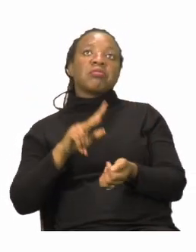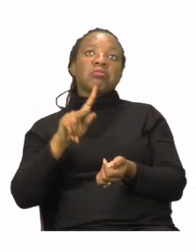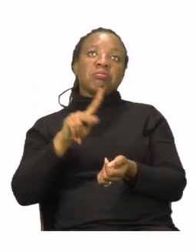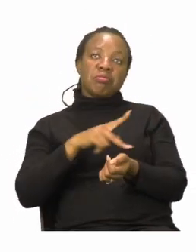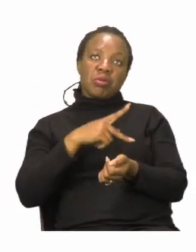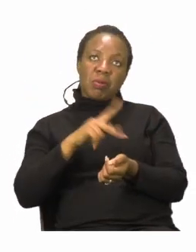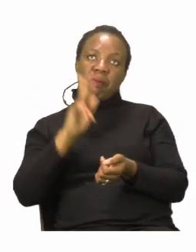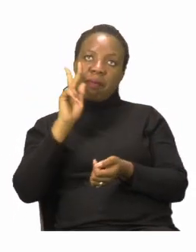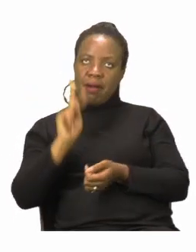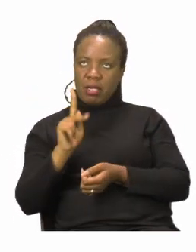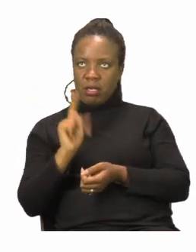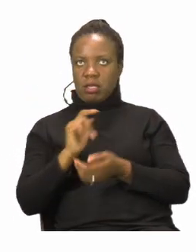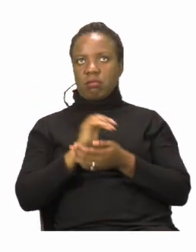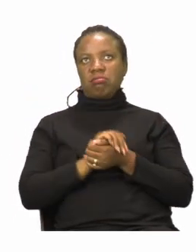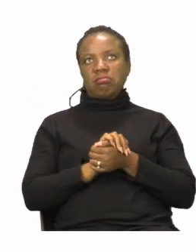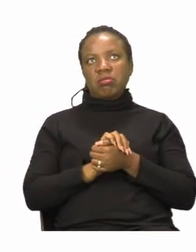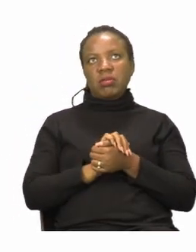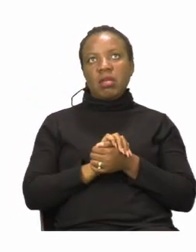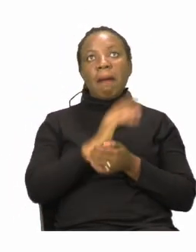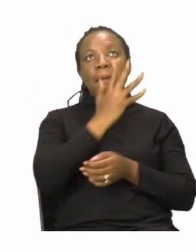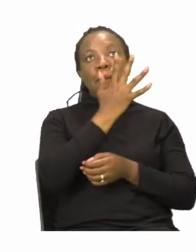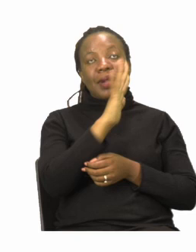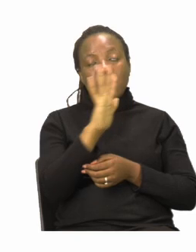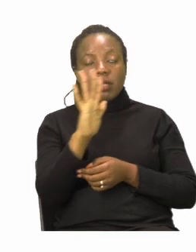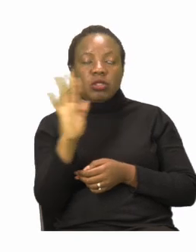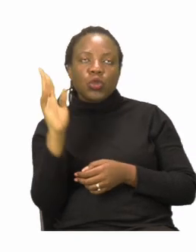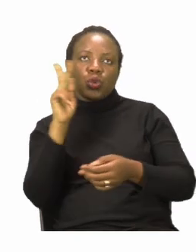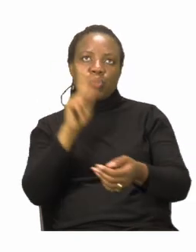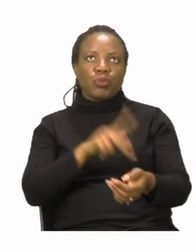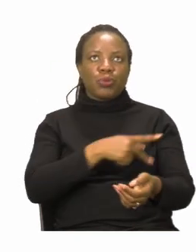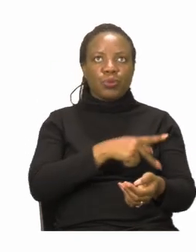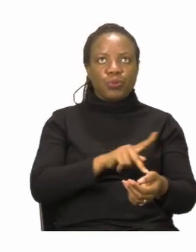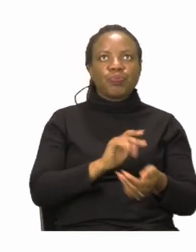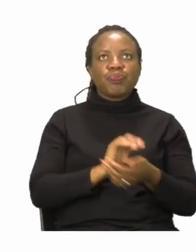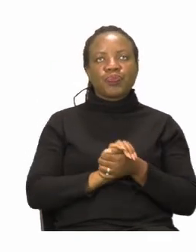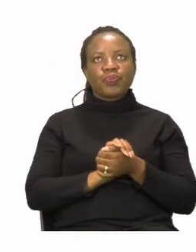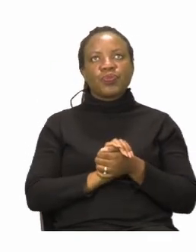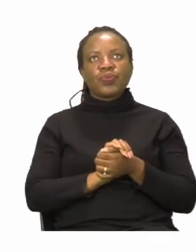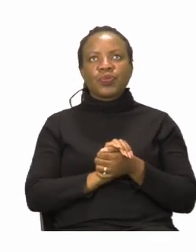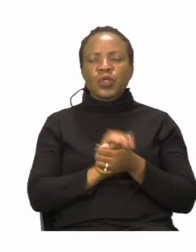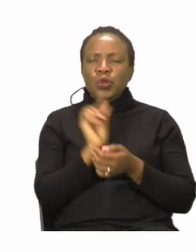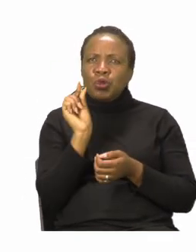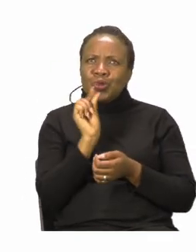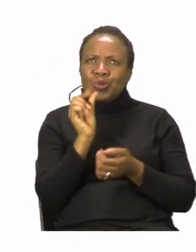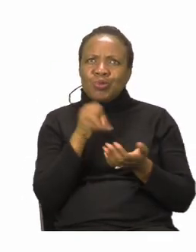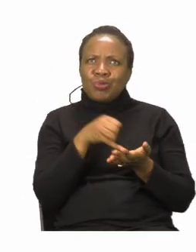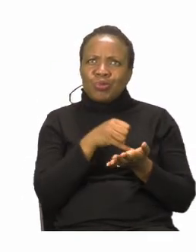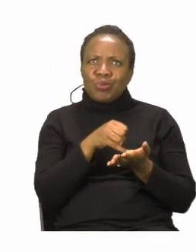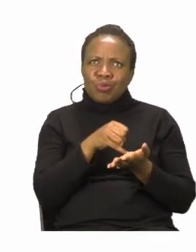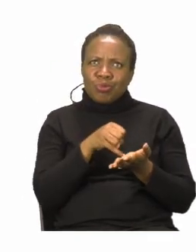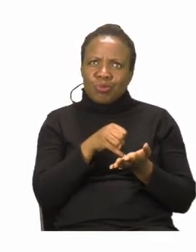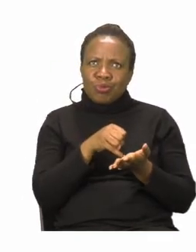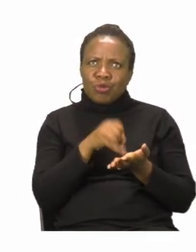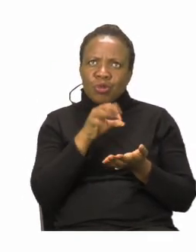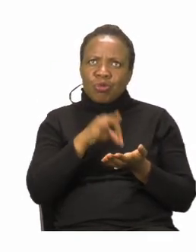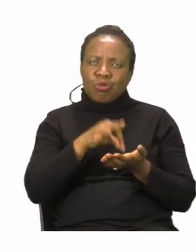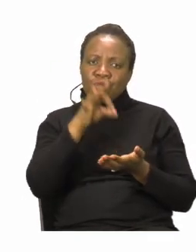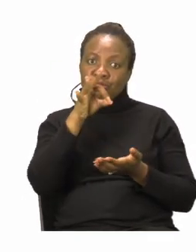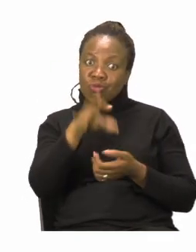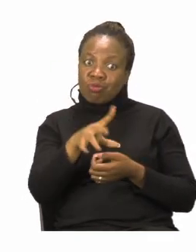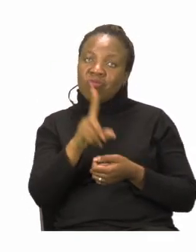time. Plants poem. A little seed to plant with